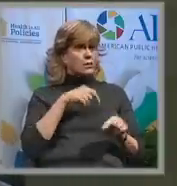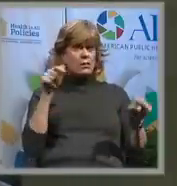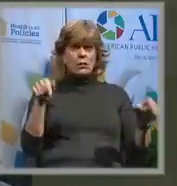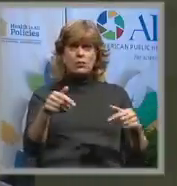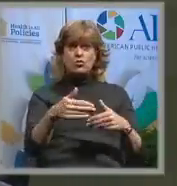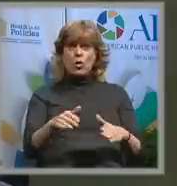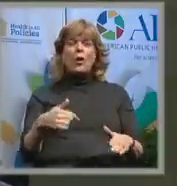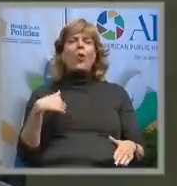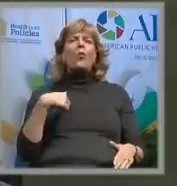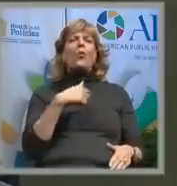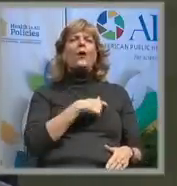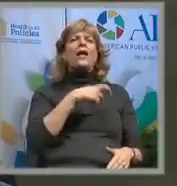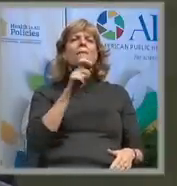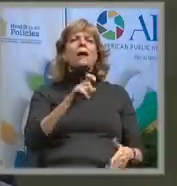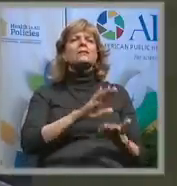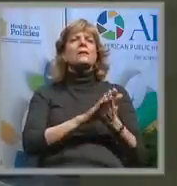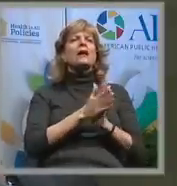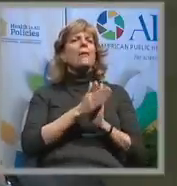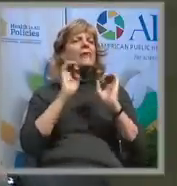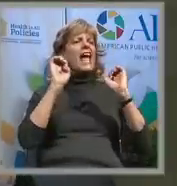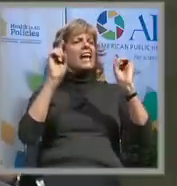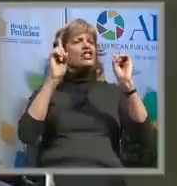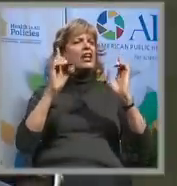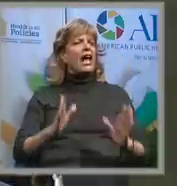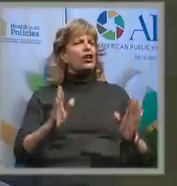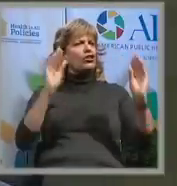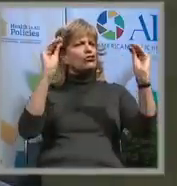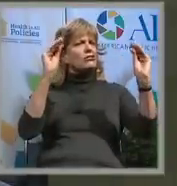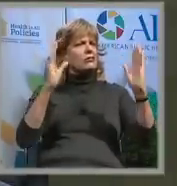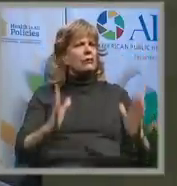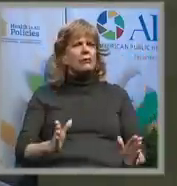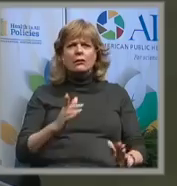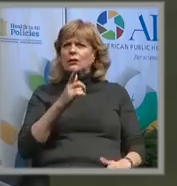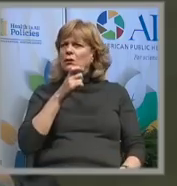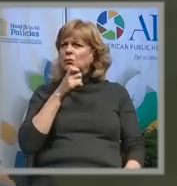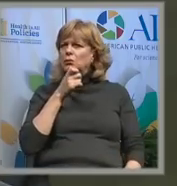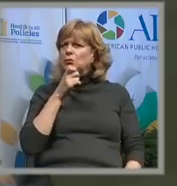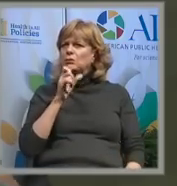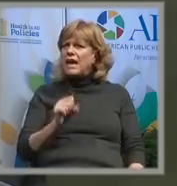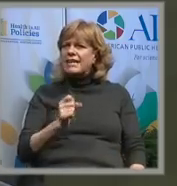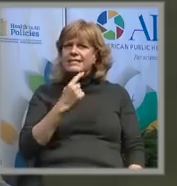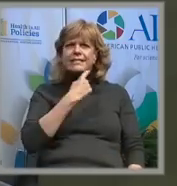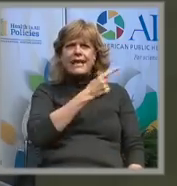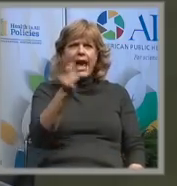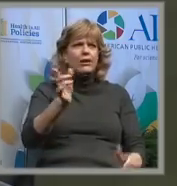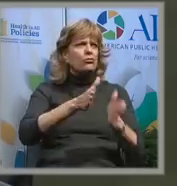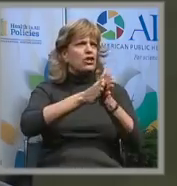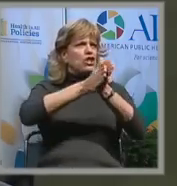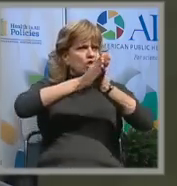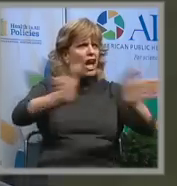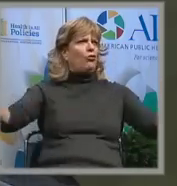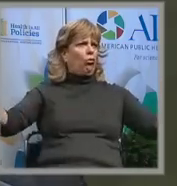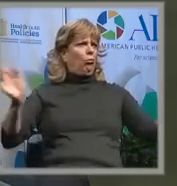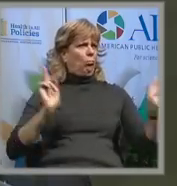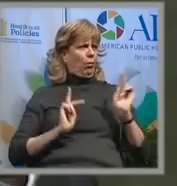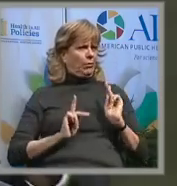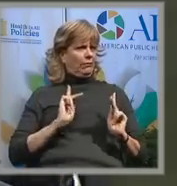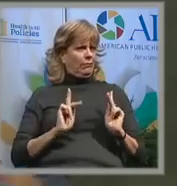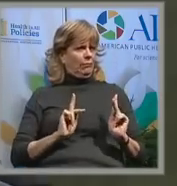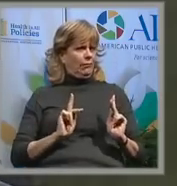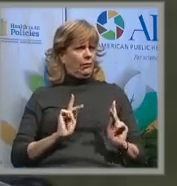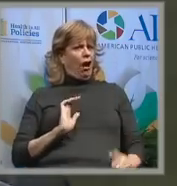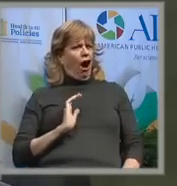must become the educators who are able to say to the general public that